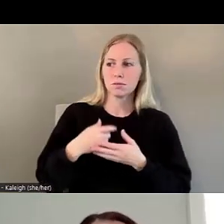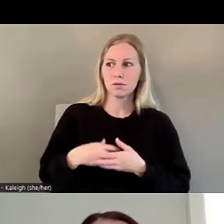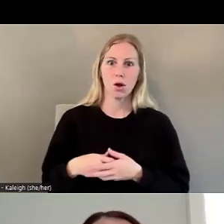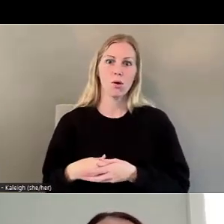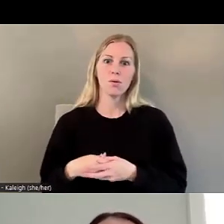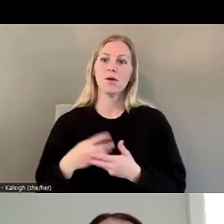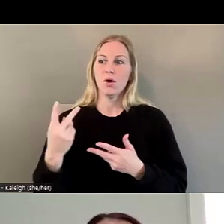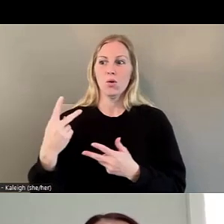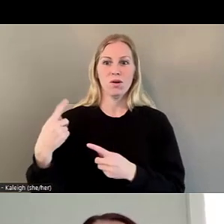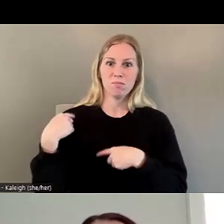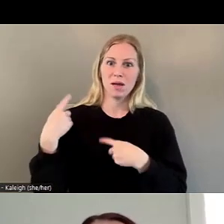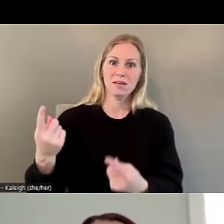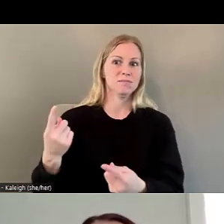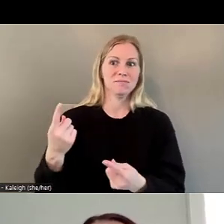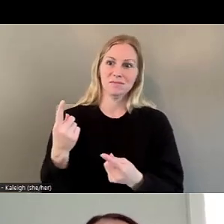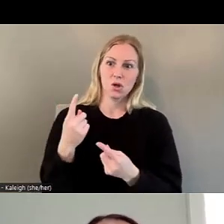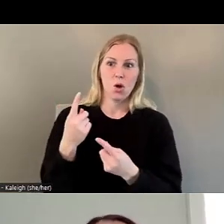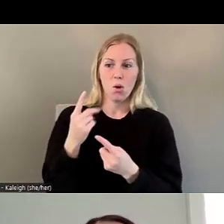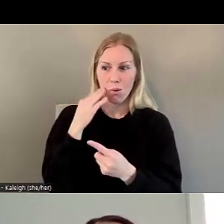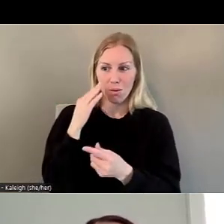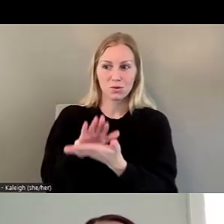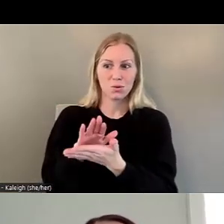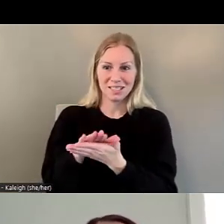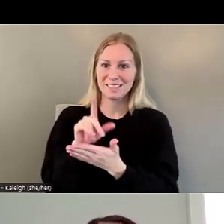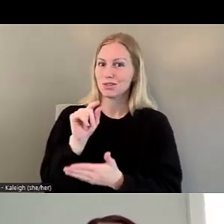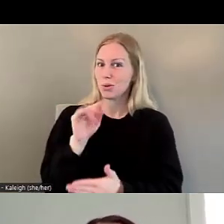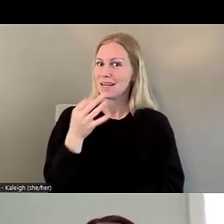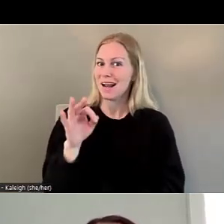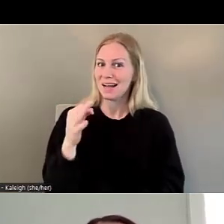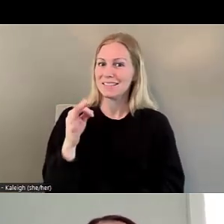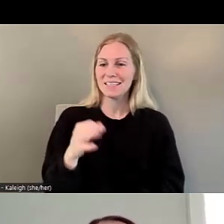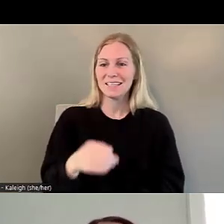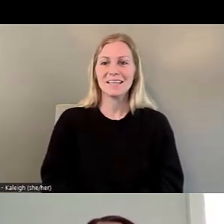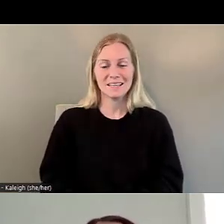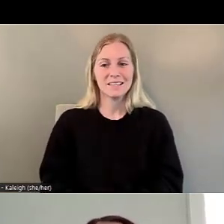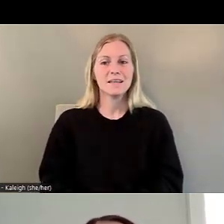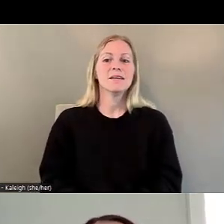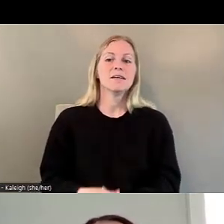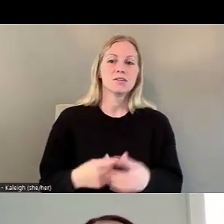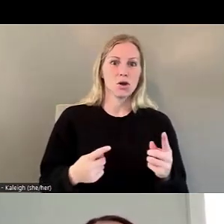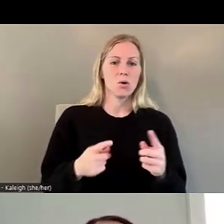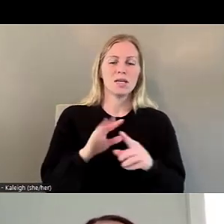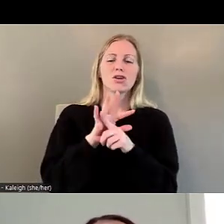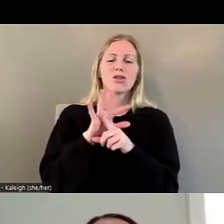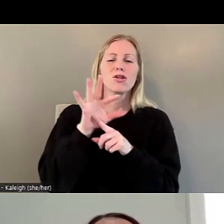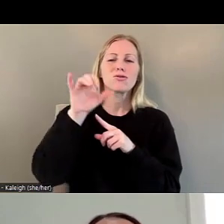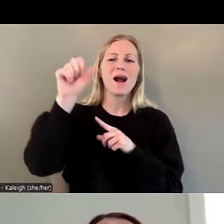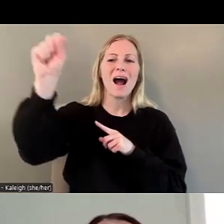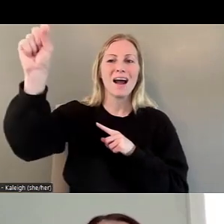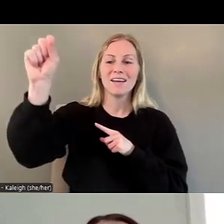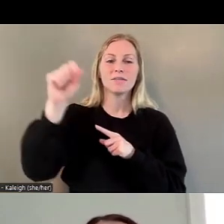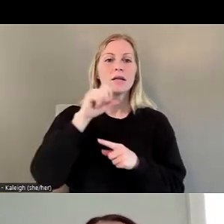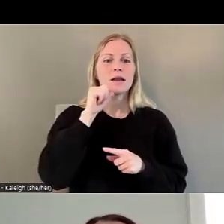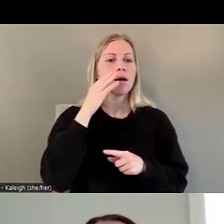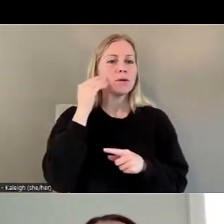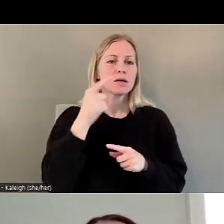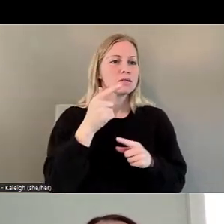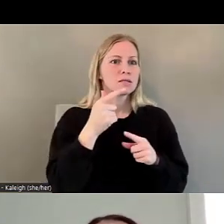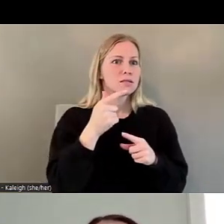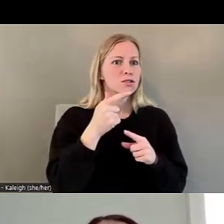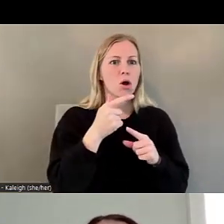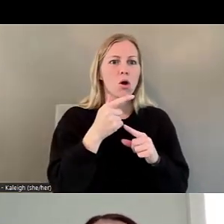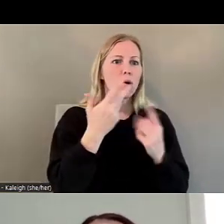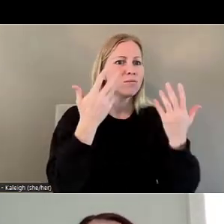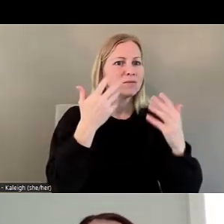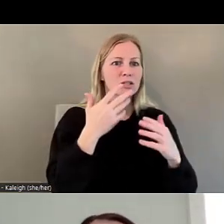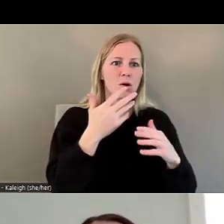has thrived in the home environment, and it's not because I'm an outstanding teacher, but it is because he has a sense of unwavering safety here. There's